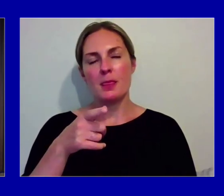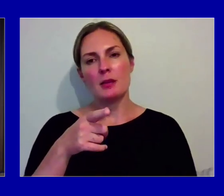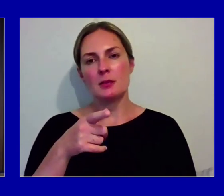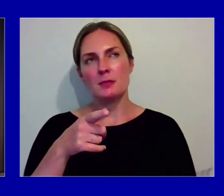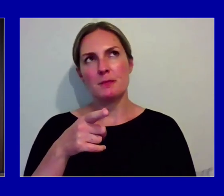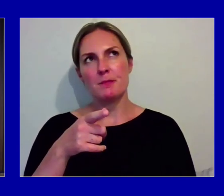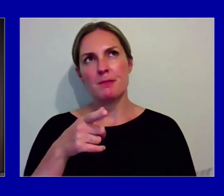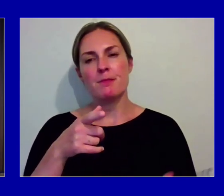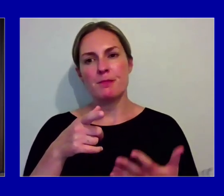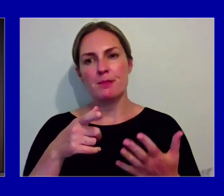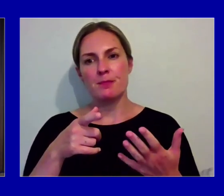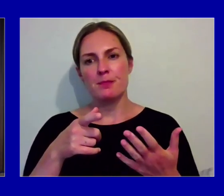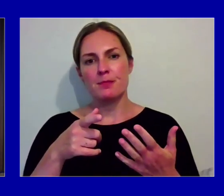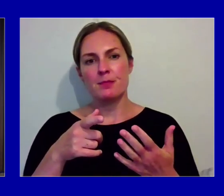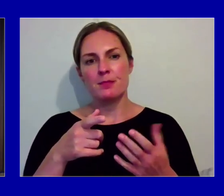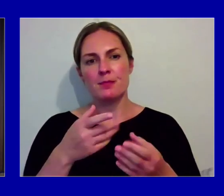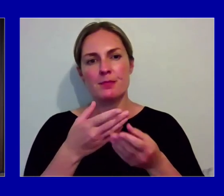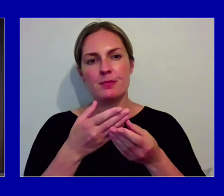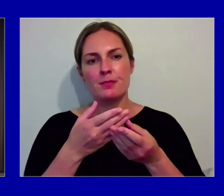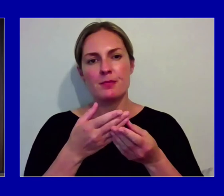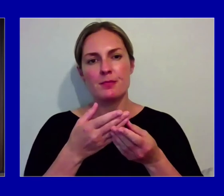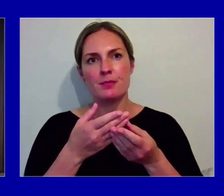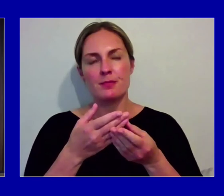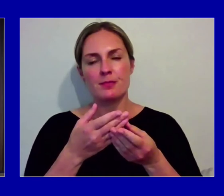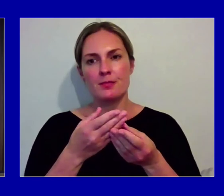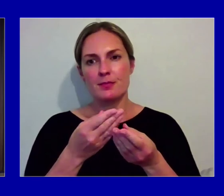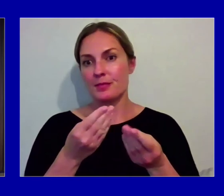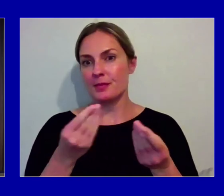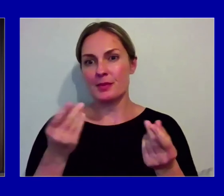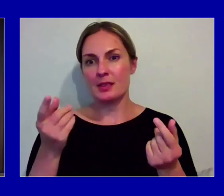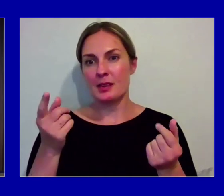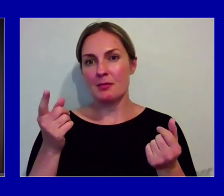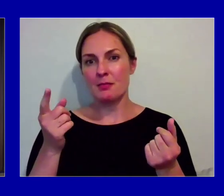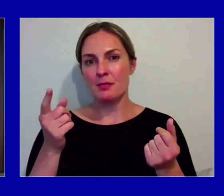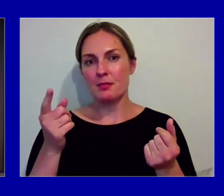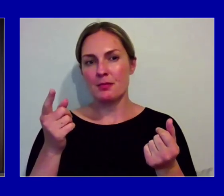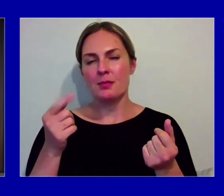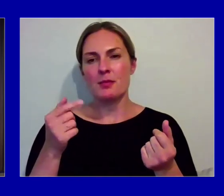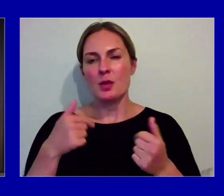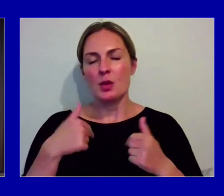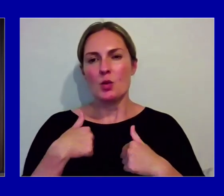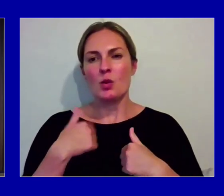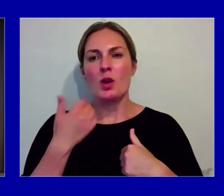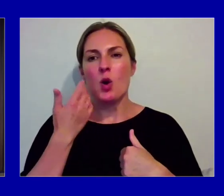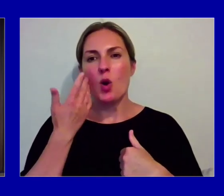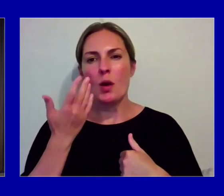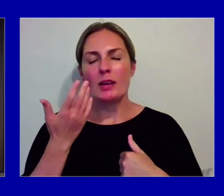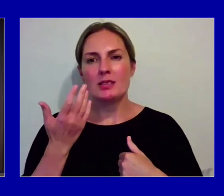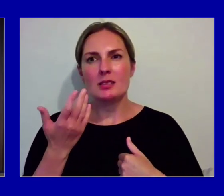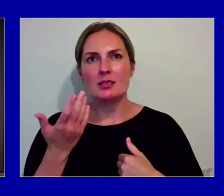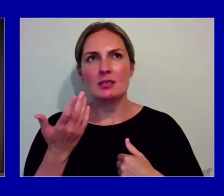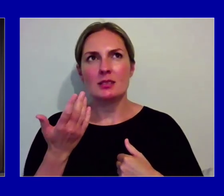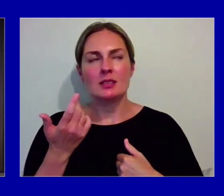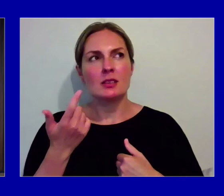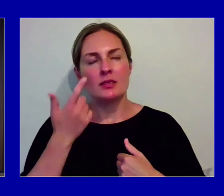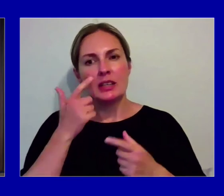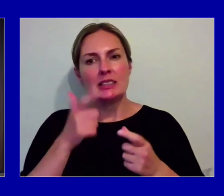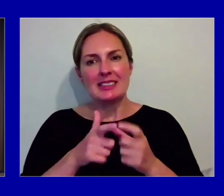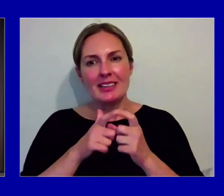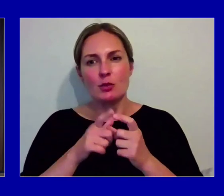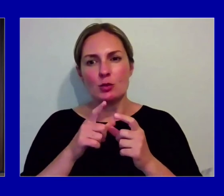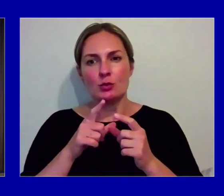there's also the ones that don't work at the corporations that, um, we are always struggling to sort of, uh, do the work that we want to do and be